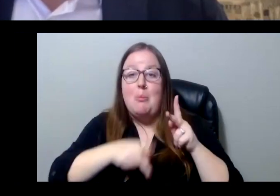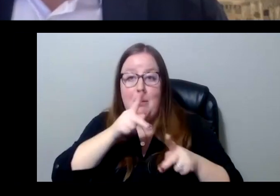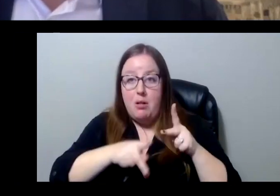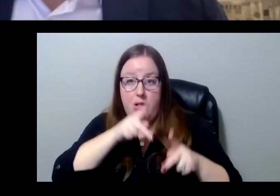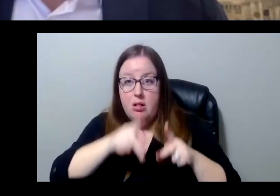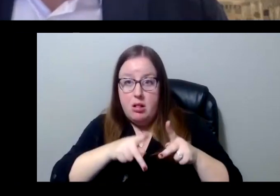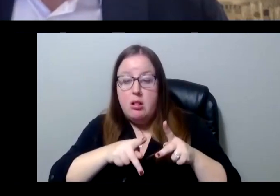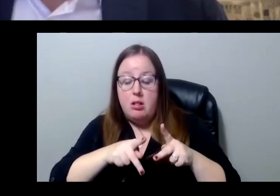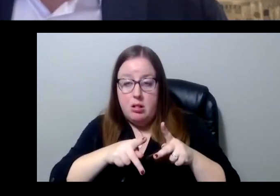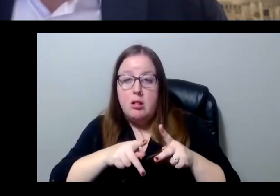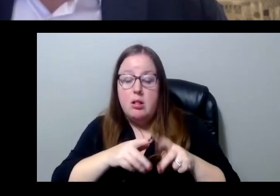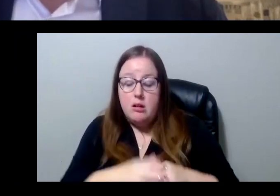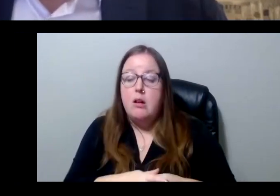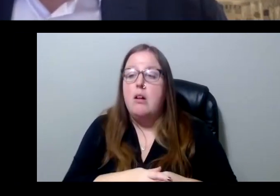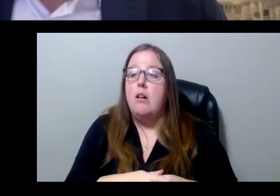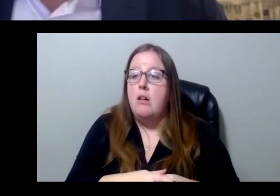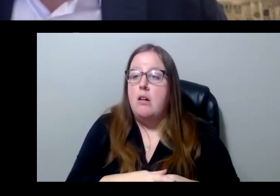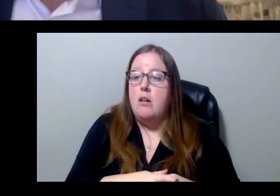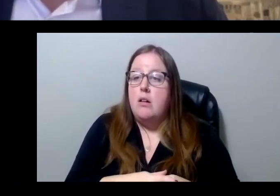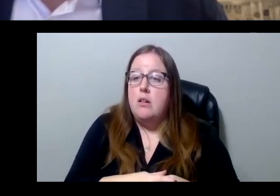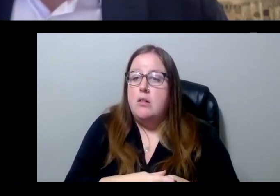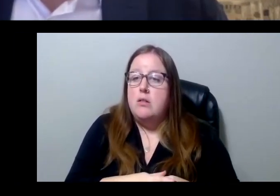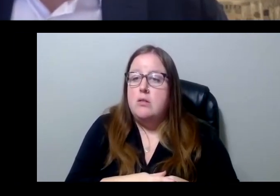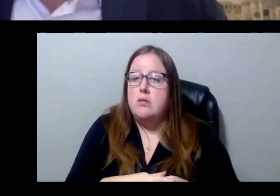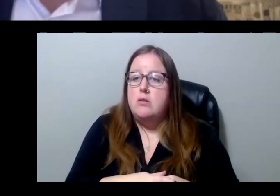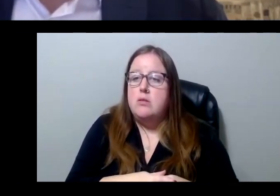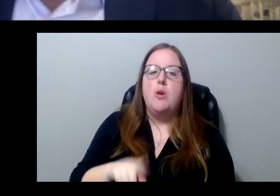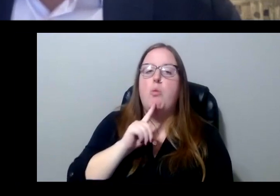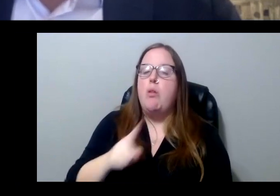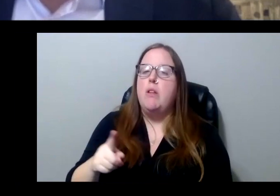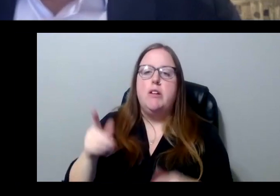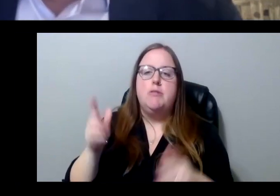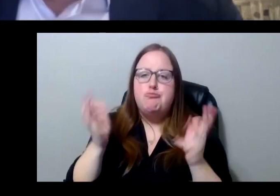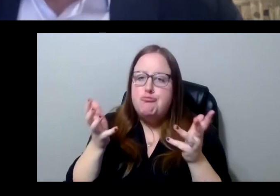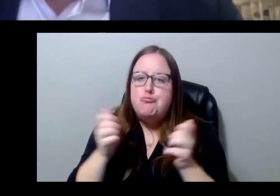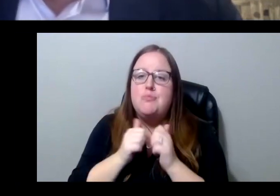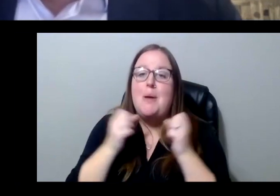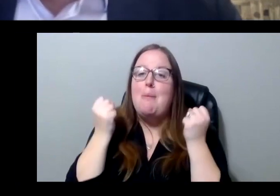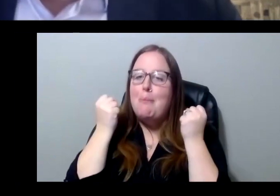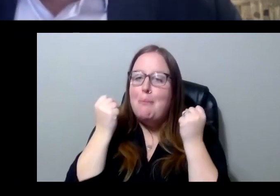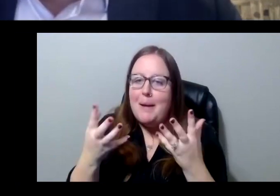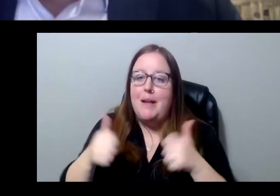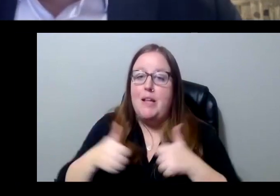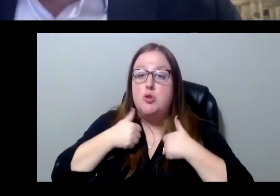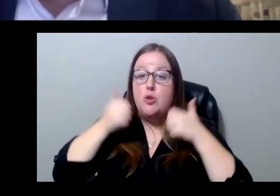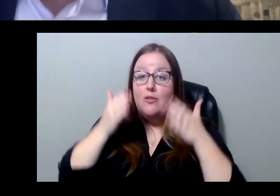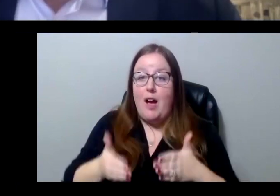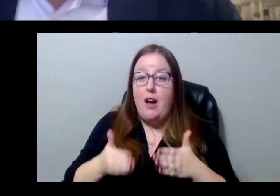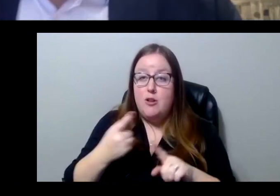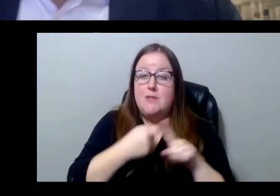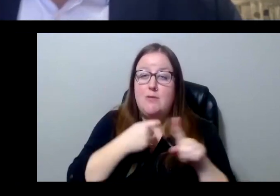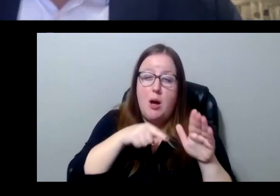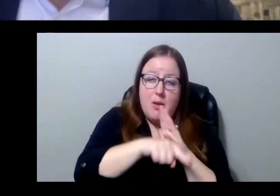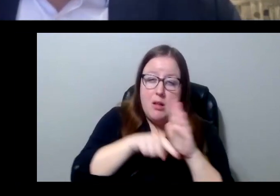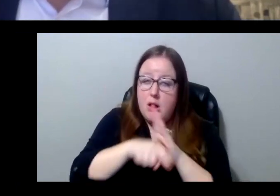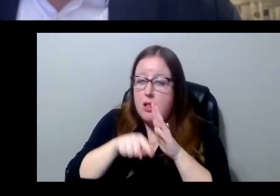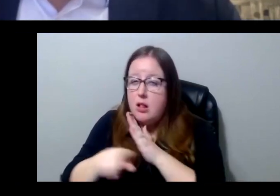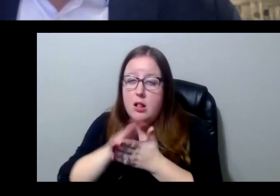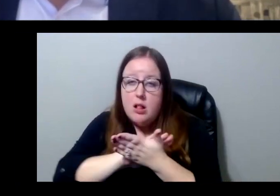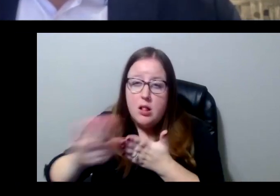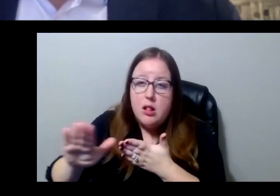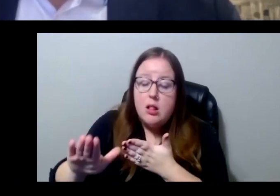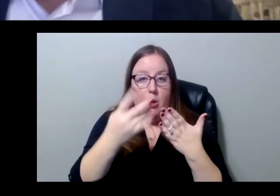was for these folks, because they're coming into the country at a different time and a different place than many of us, our ancestors, may